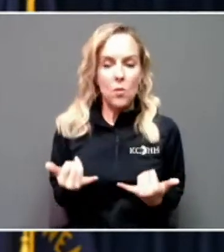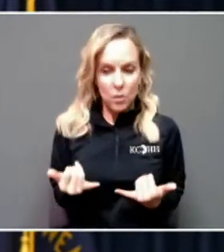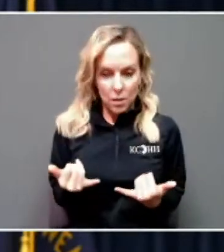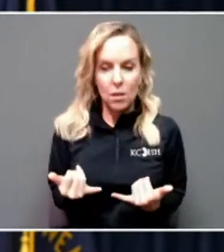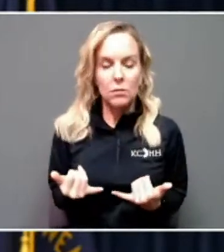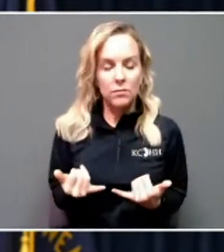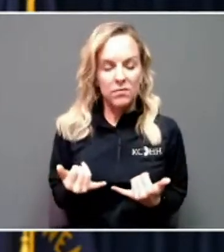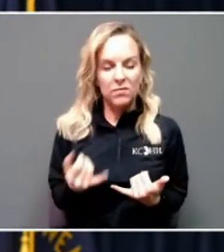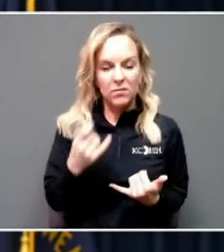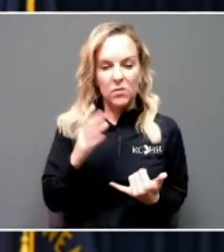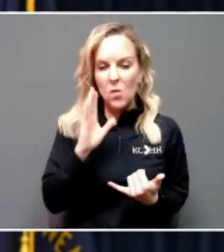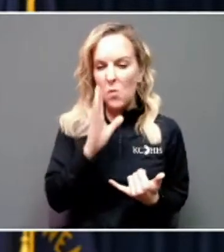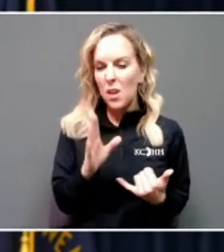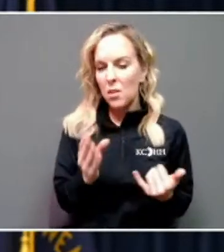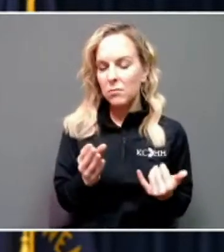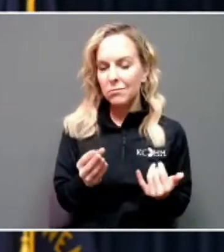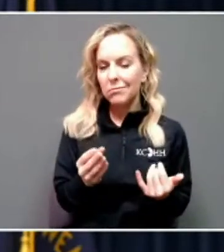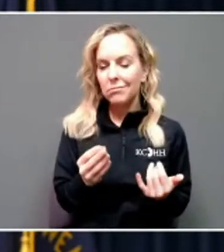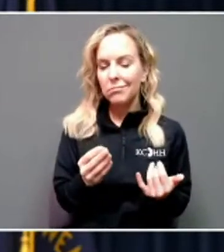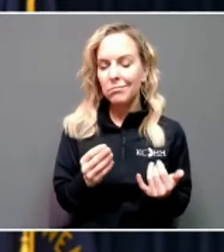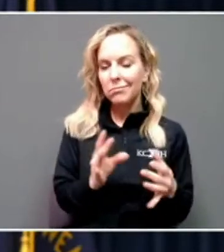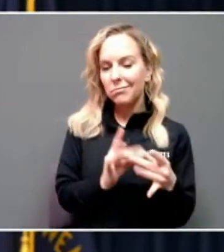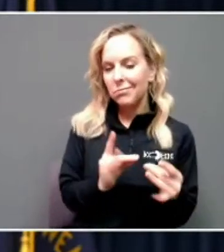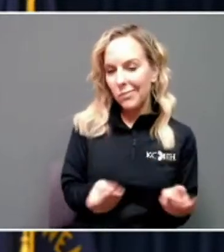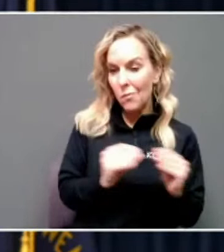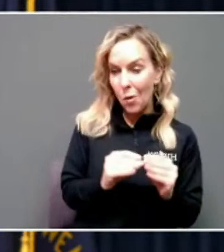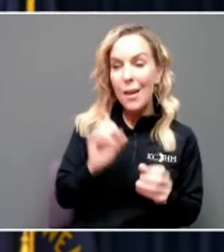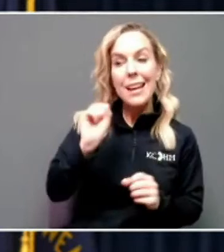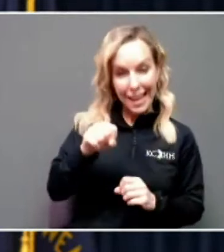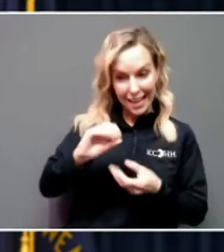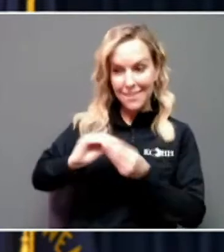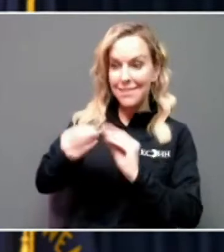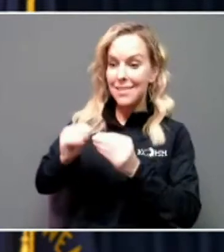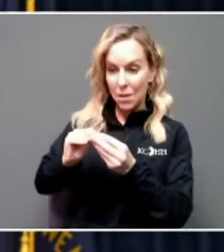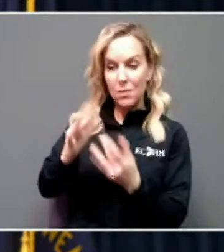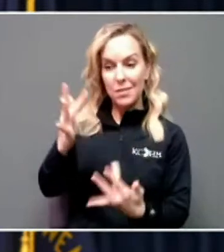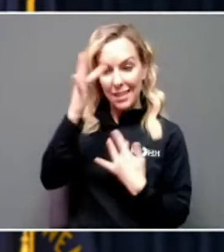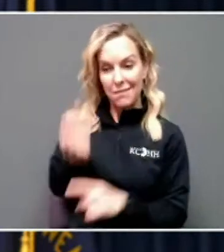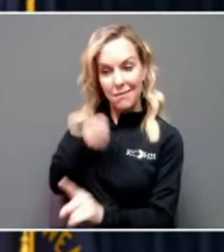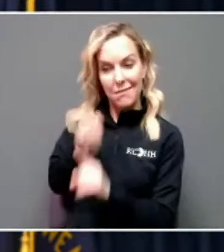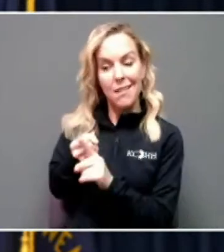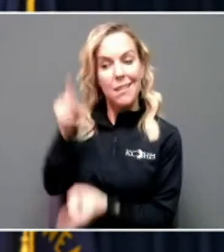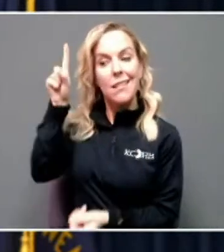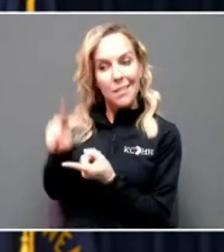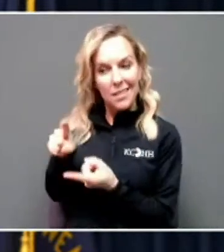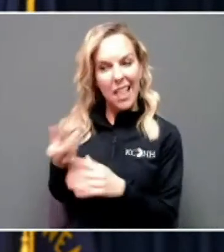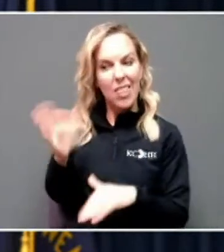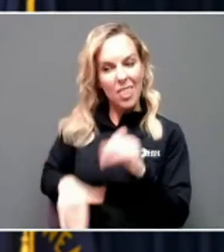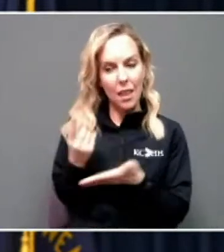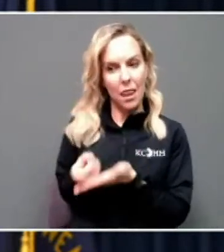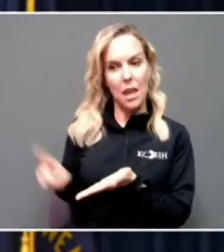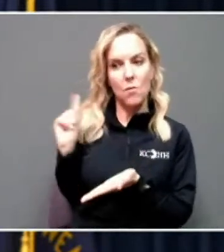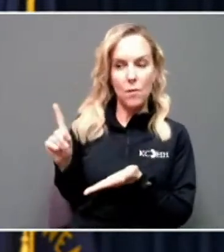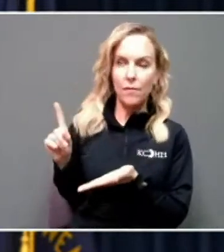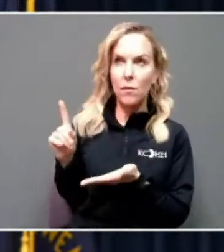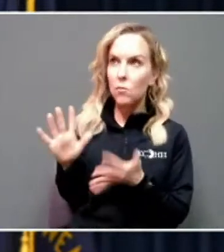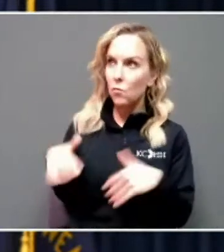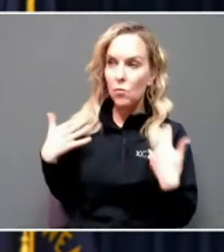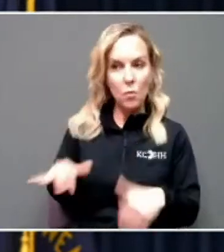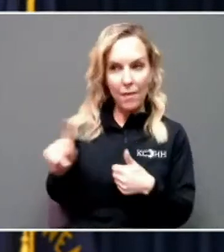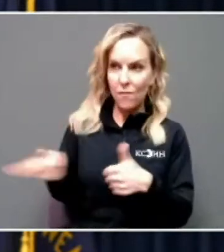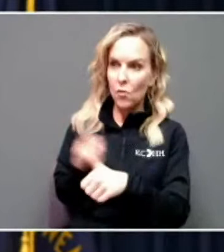a second, cases down versus the week before for the first time in a long time,